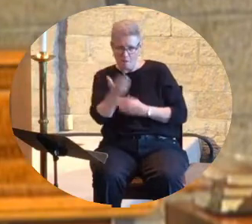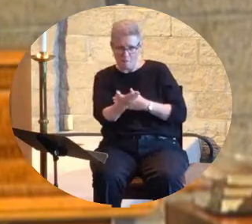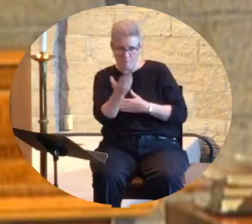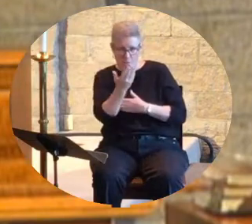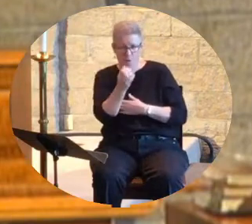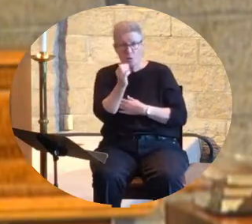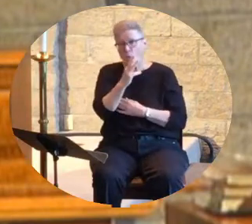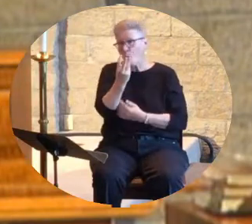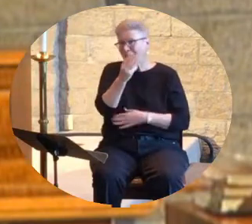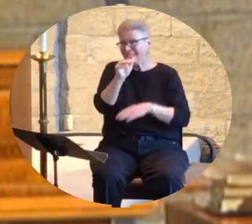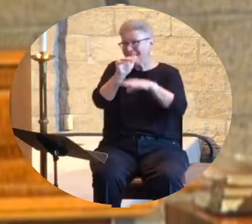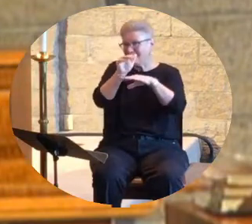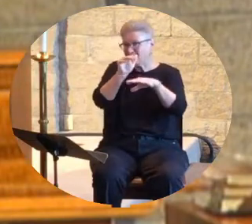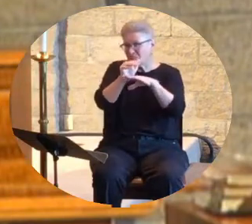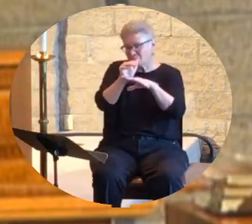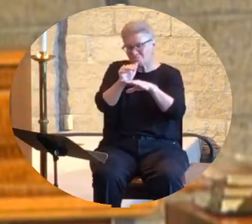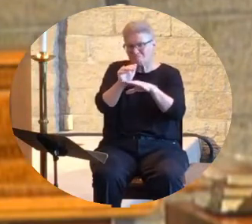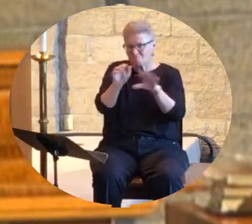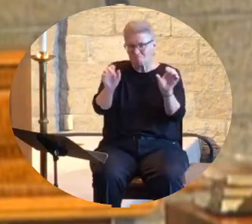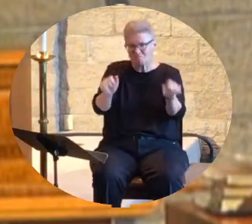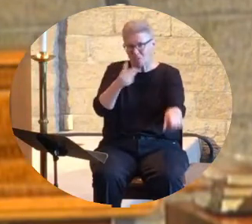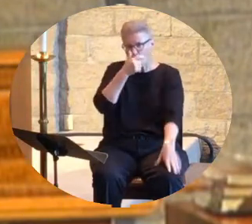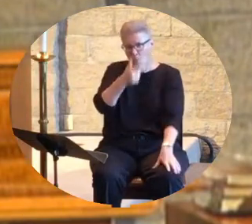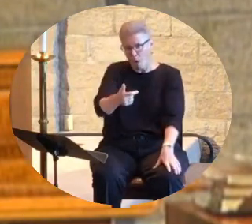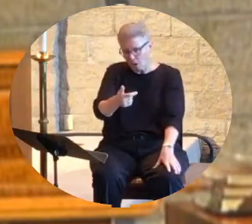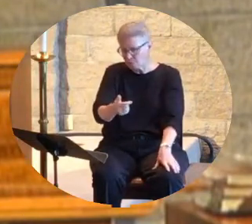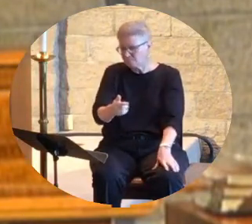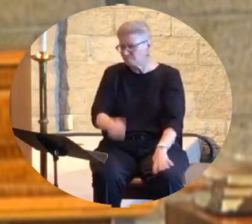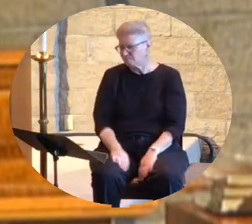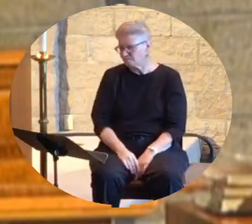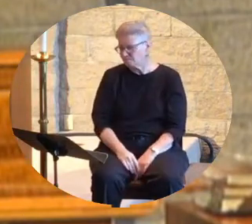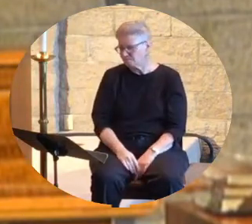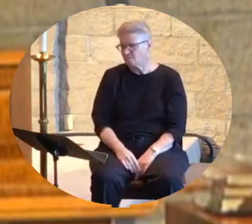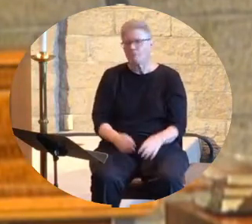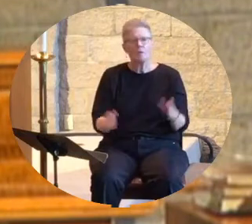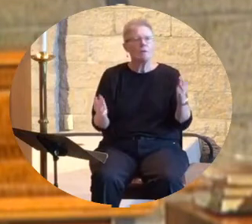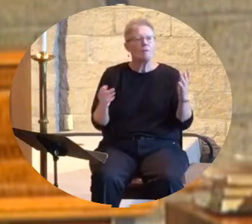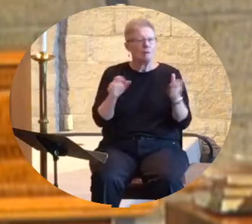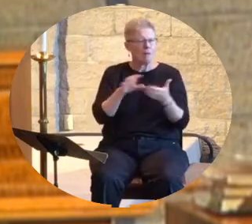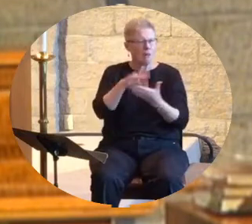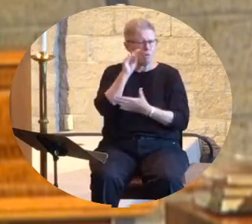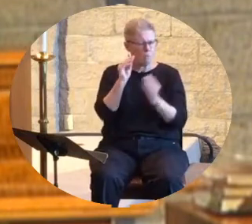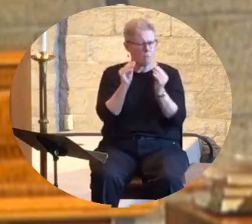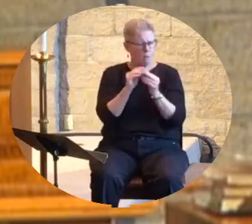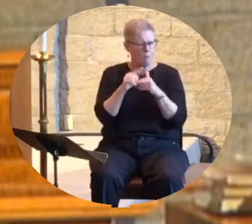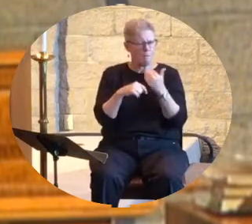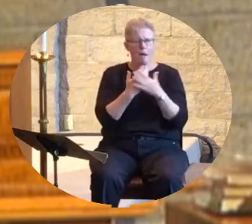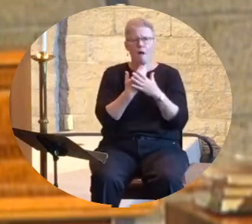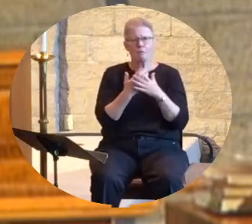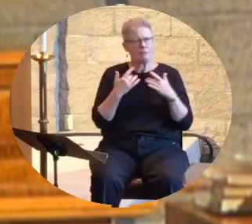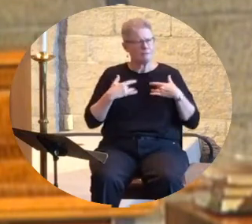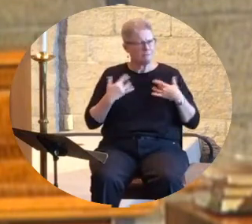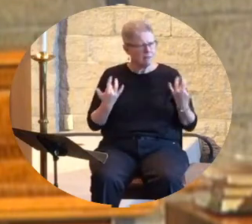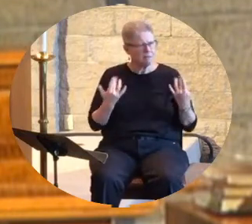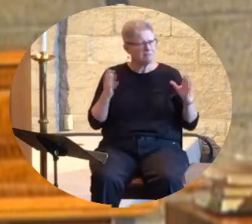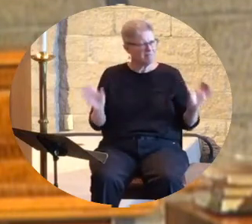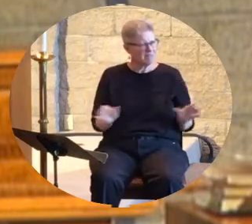Wednesday. So you can learn more about our events and activities on the church